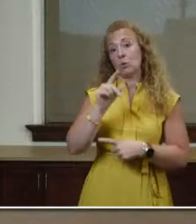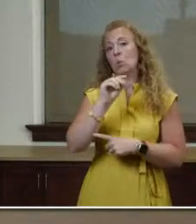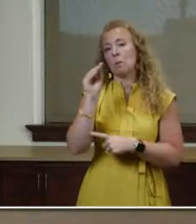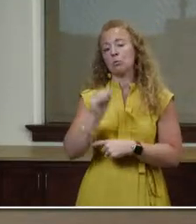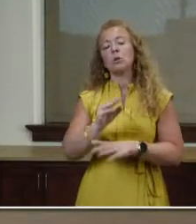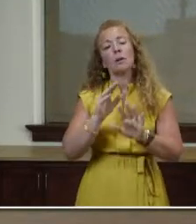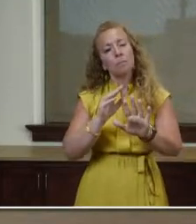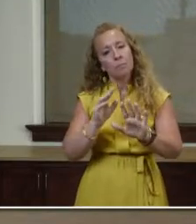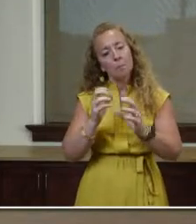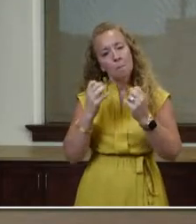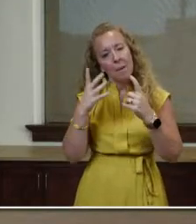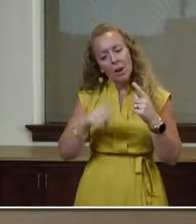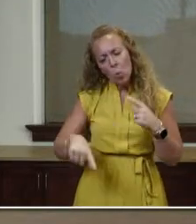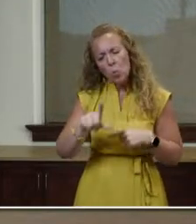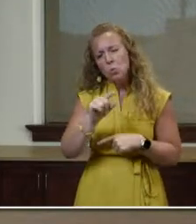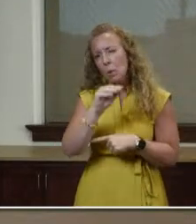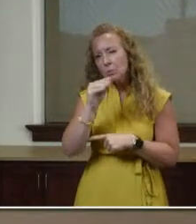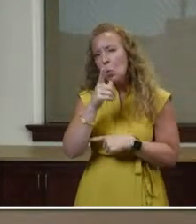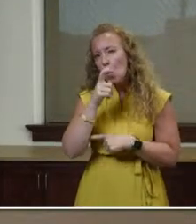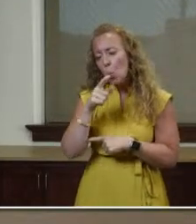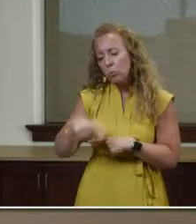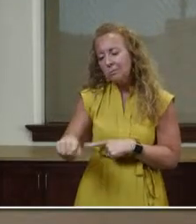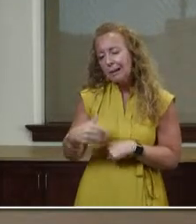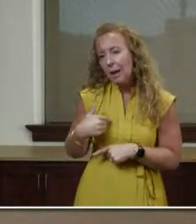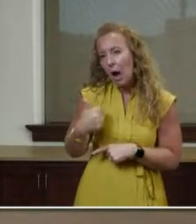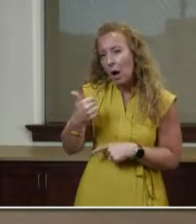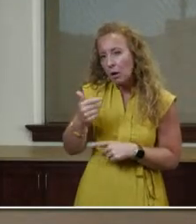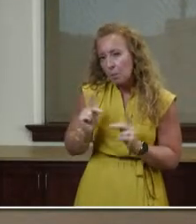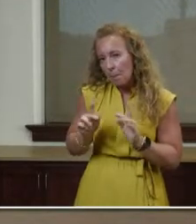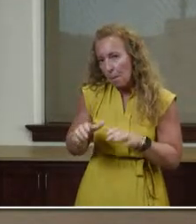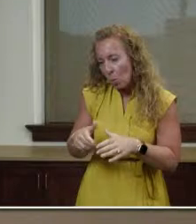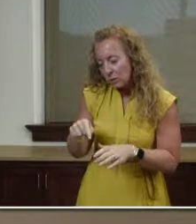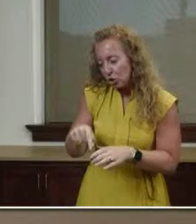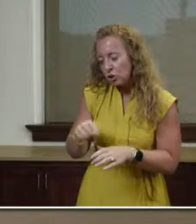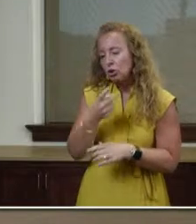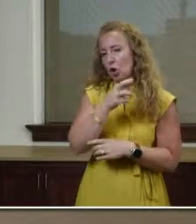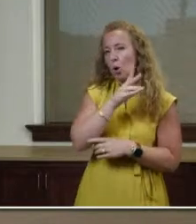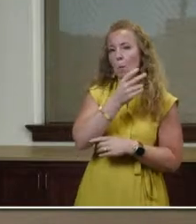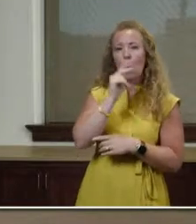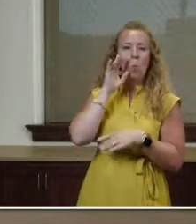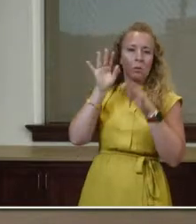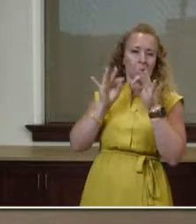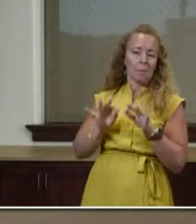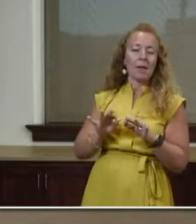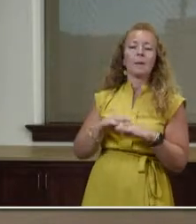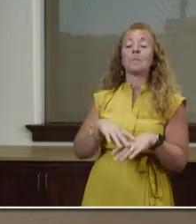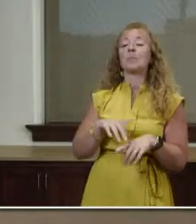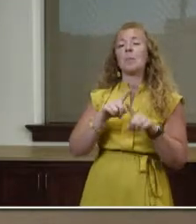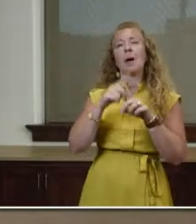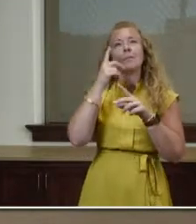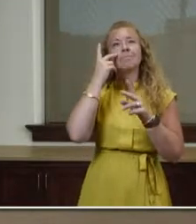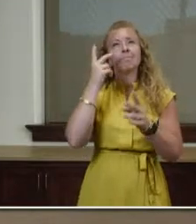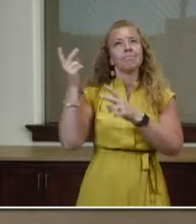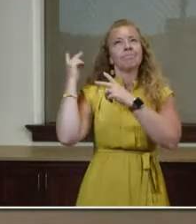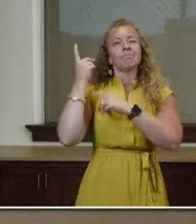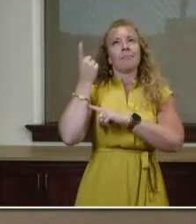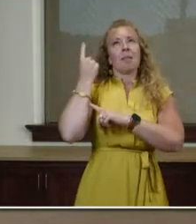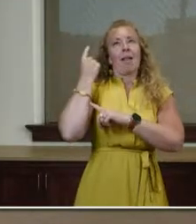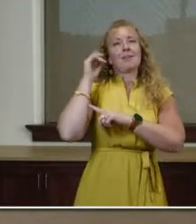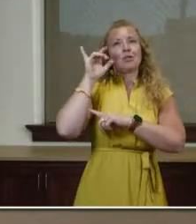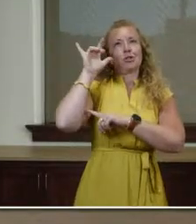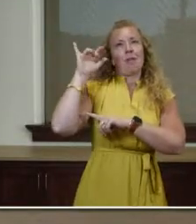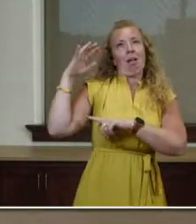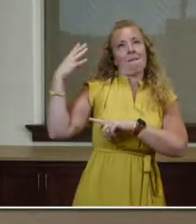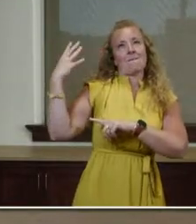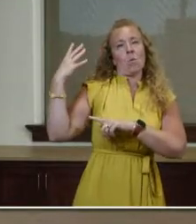many of them obviously are the younger population, and Dr. Bogan will go over that as we go. But again, I was thinking about last year where we were coming